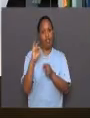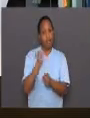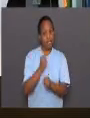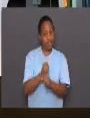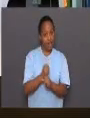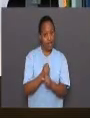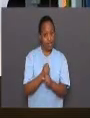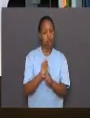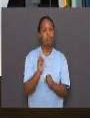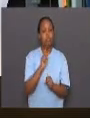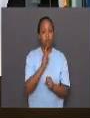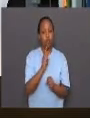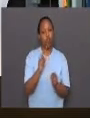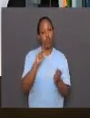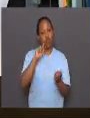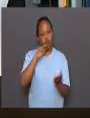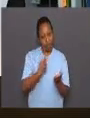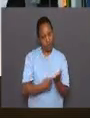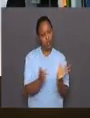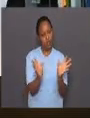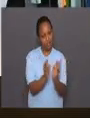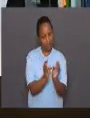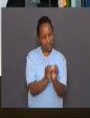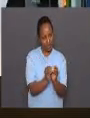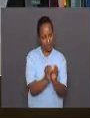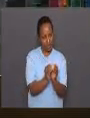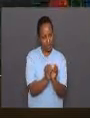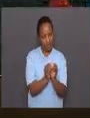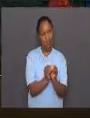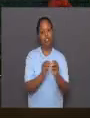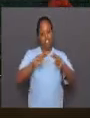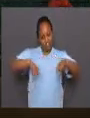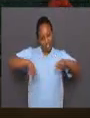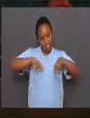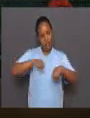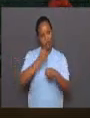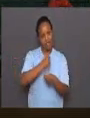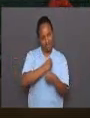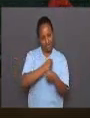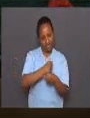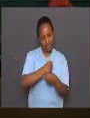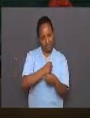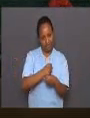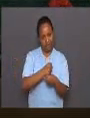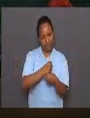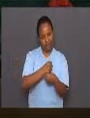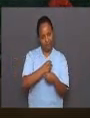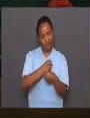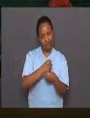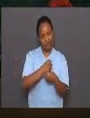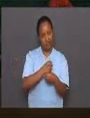by collecting documents, undertaking studies and research,